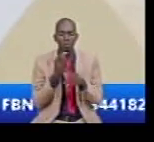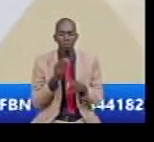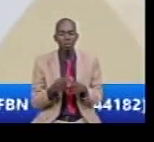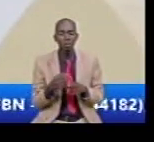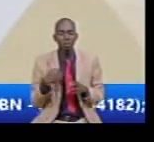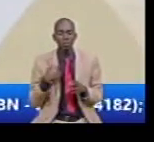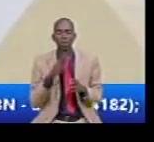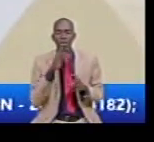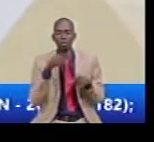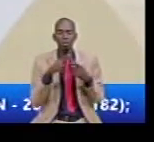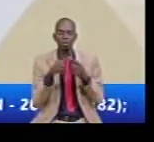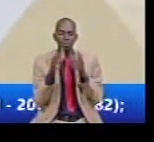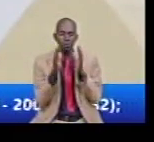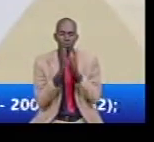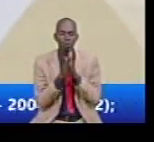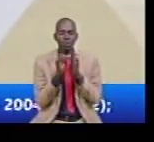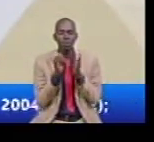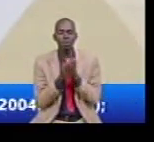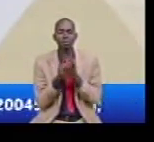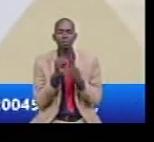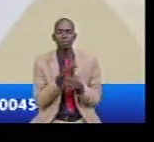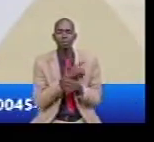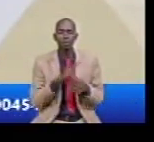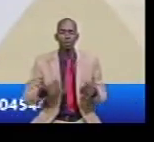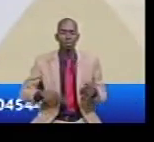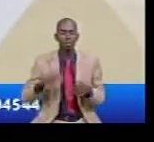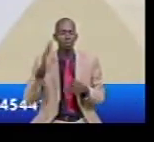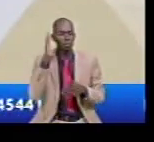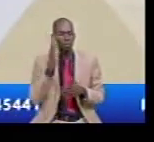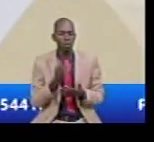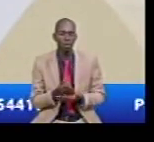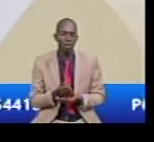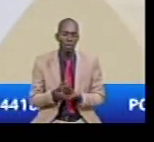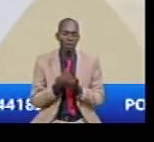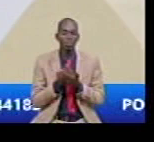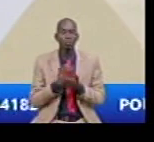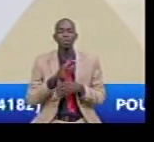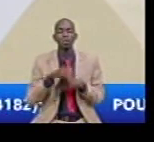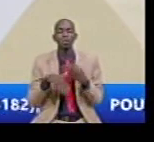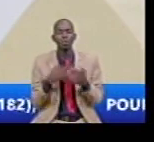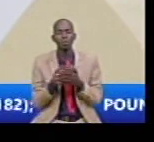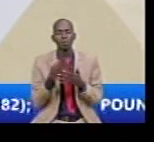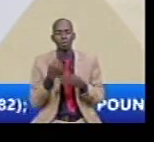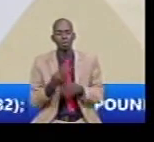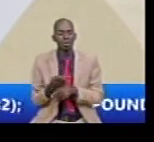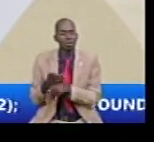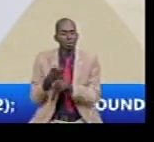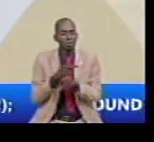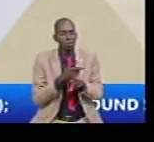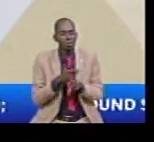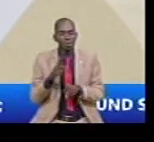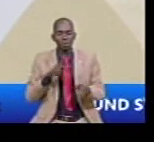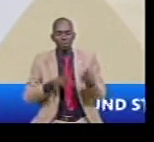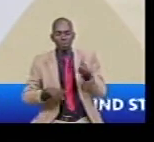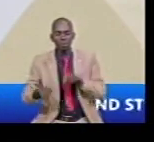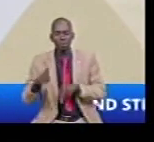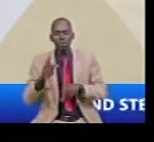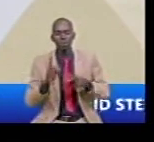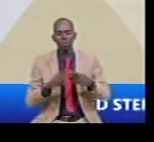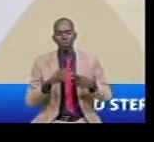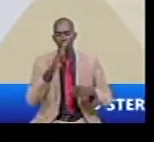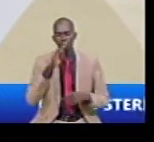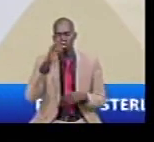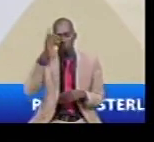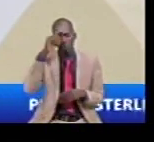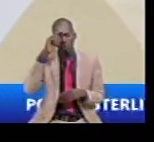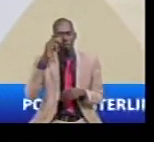security agencies as they are confronting criminality. God will grant them the wisdom how to get over all